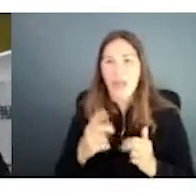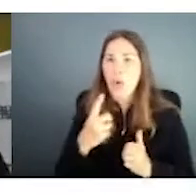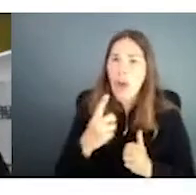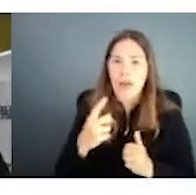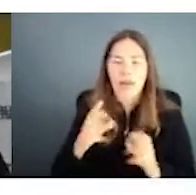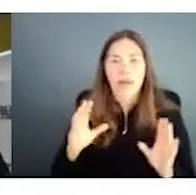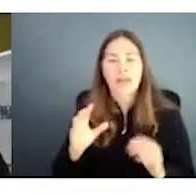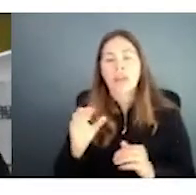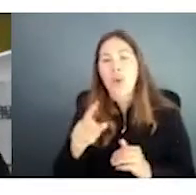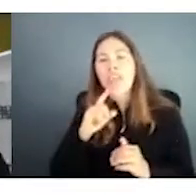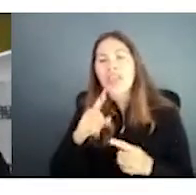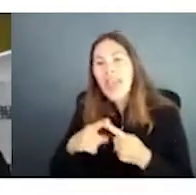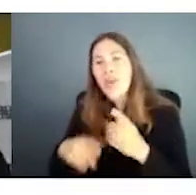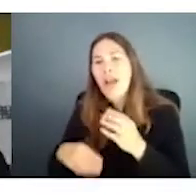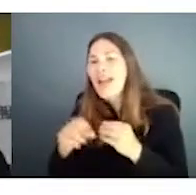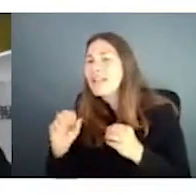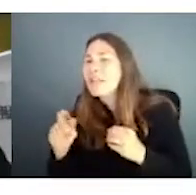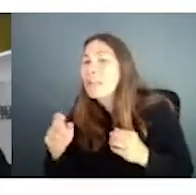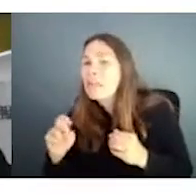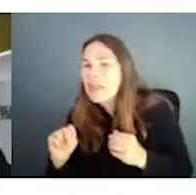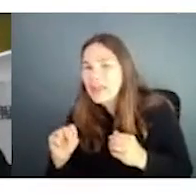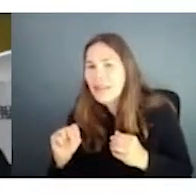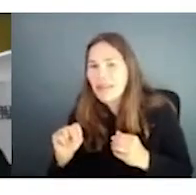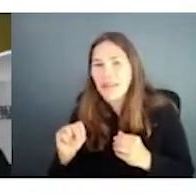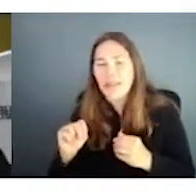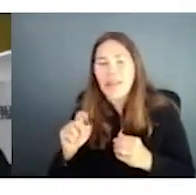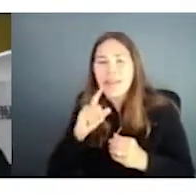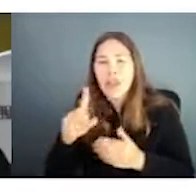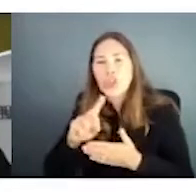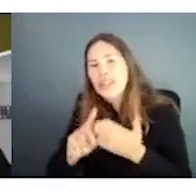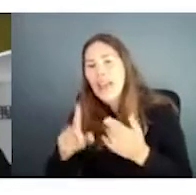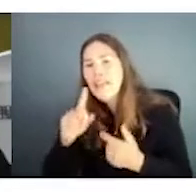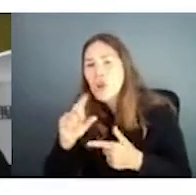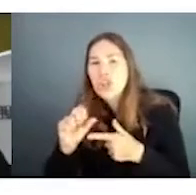it that they're really designing, for a social media site,